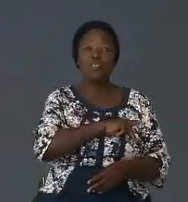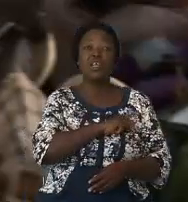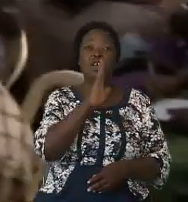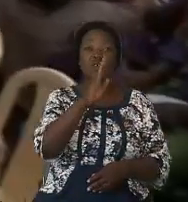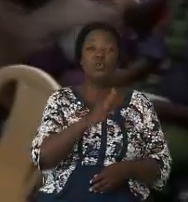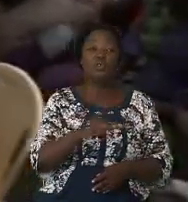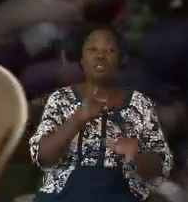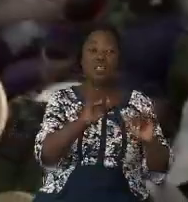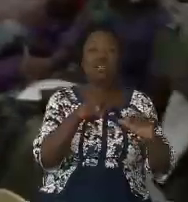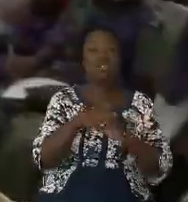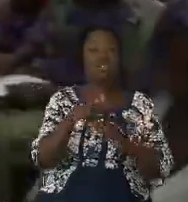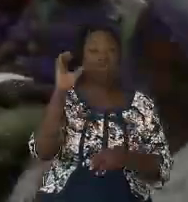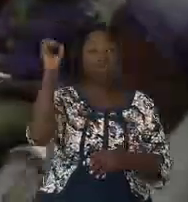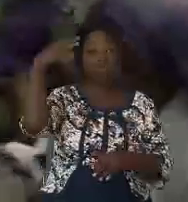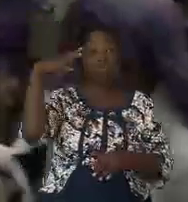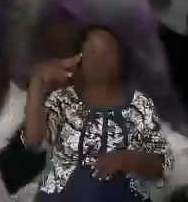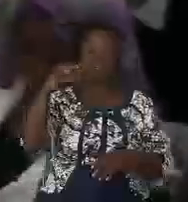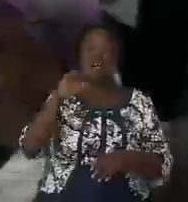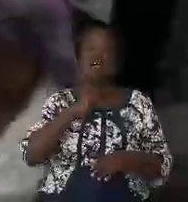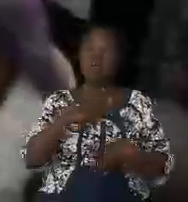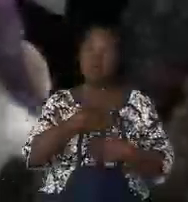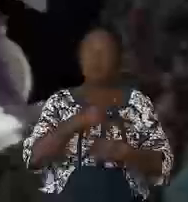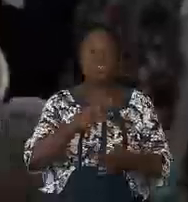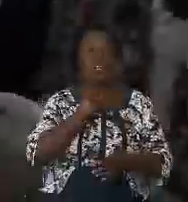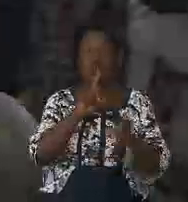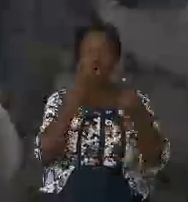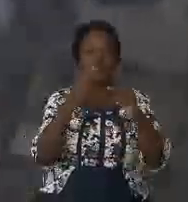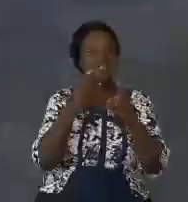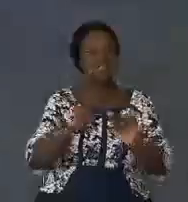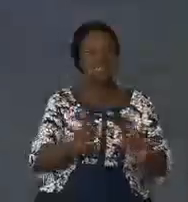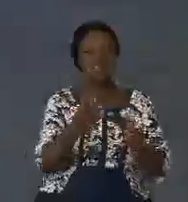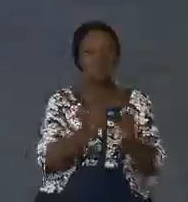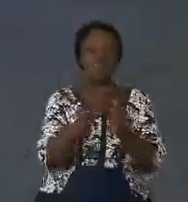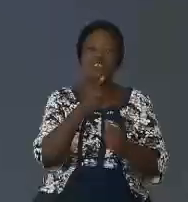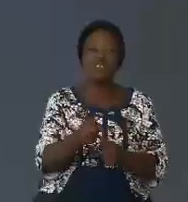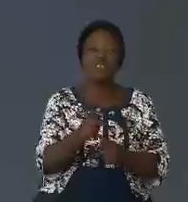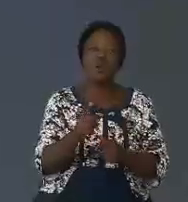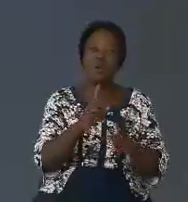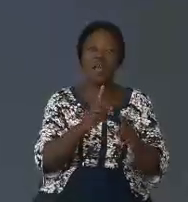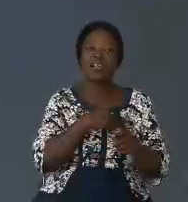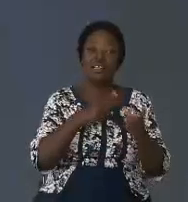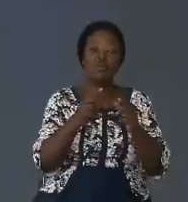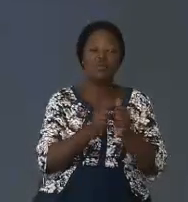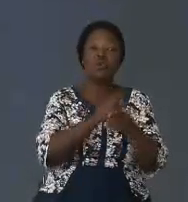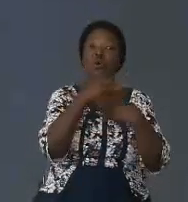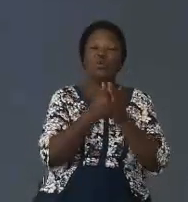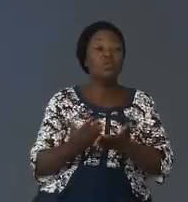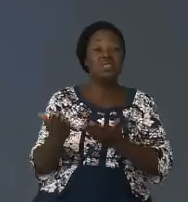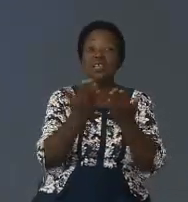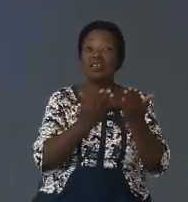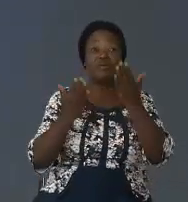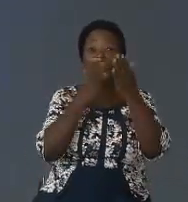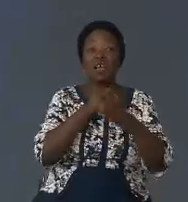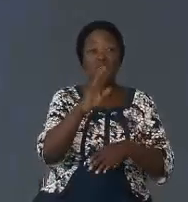Amen. I want to appreciate your staying in the sun. I wish I could come and stay there with you.